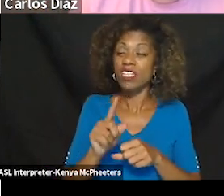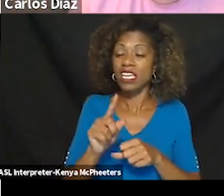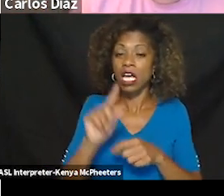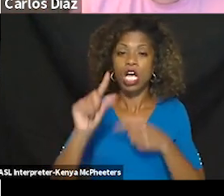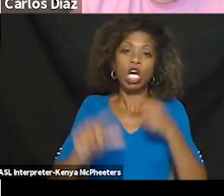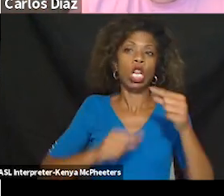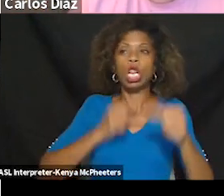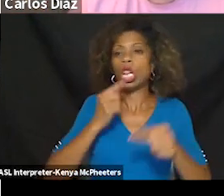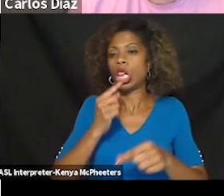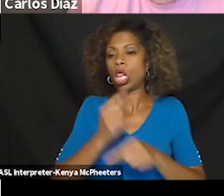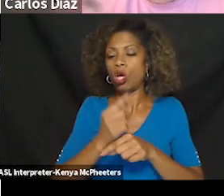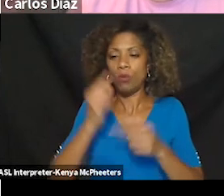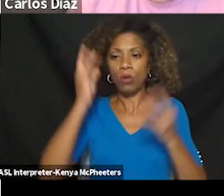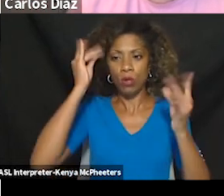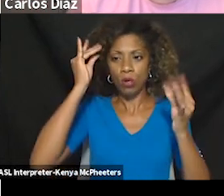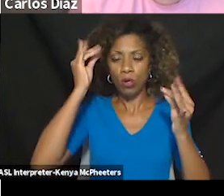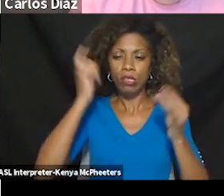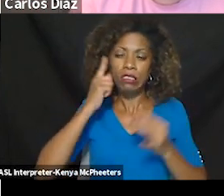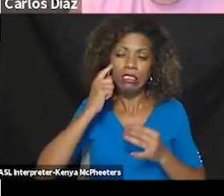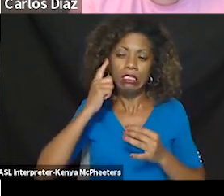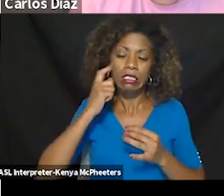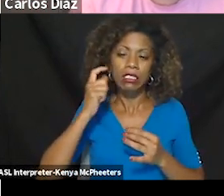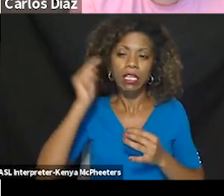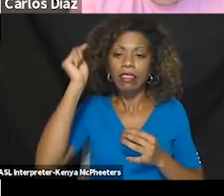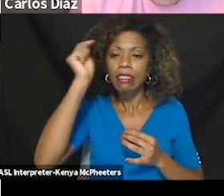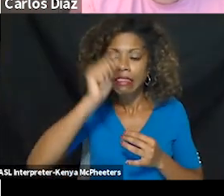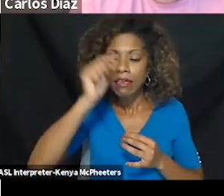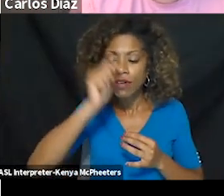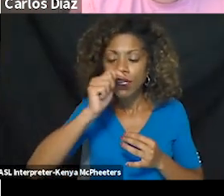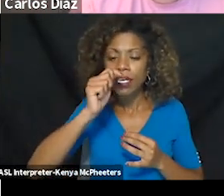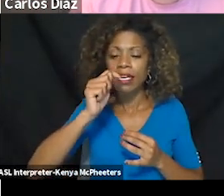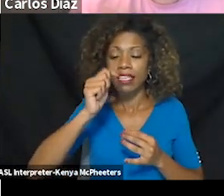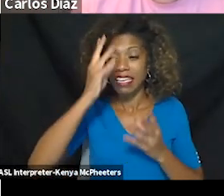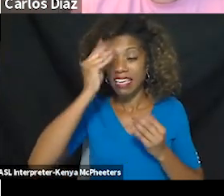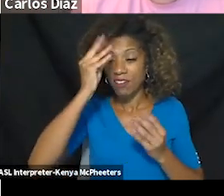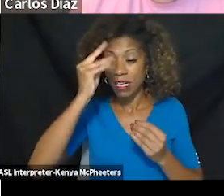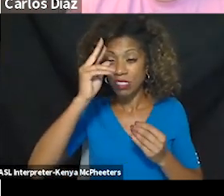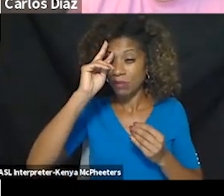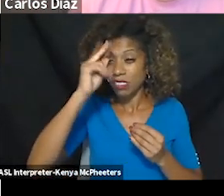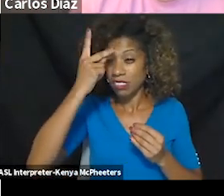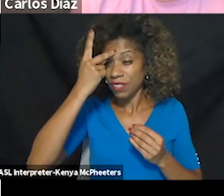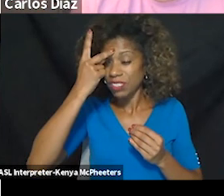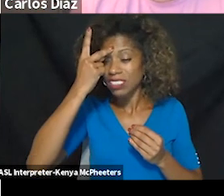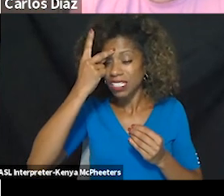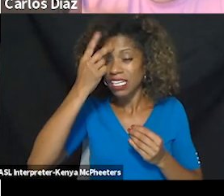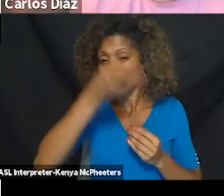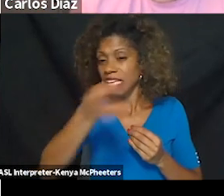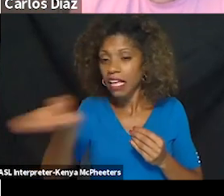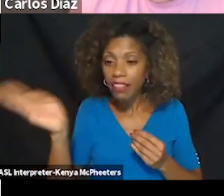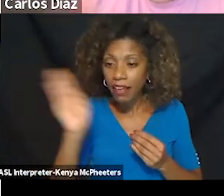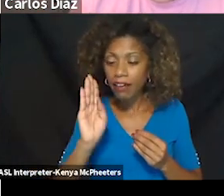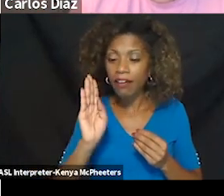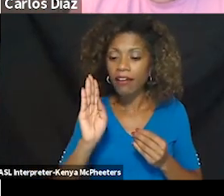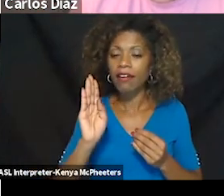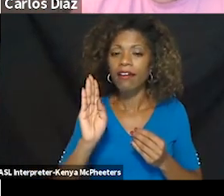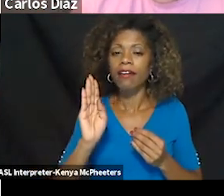rather optimistic view of project management. Misinformation is out there, check out the truth here. They also had a